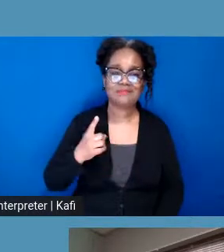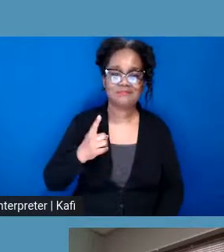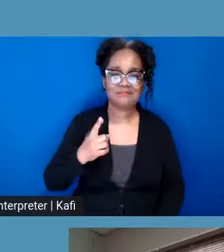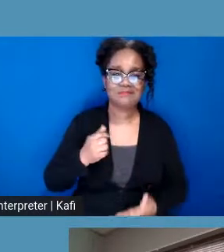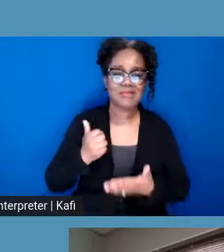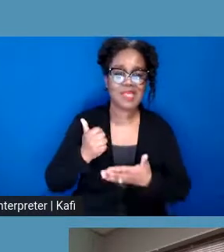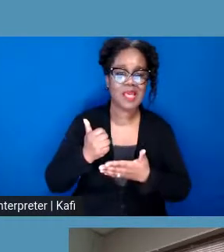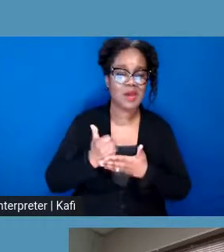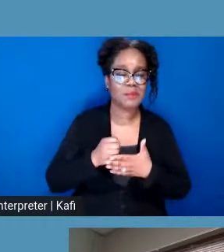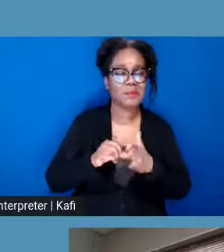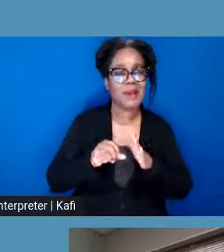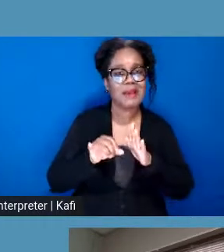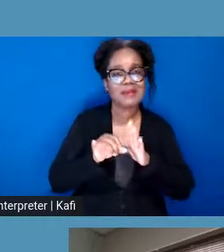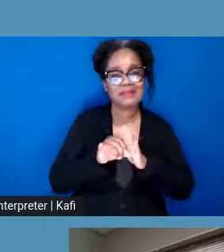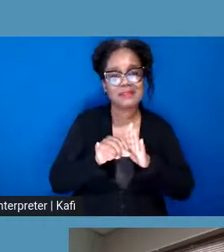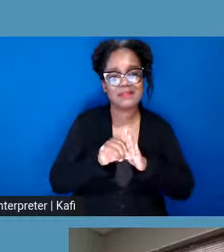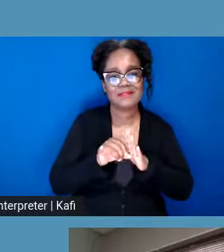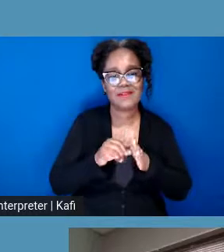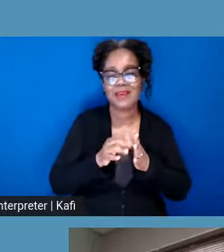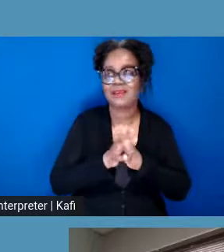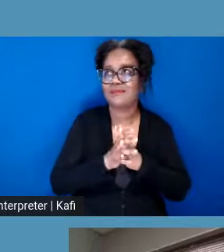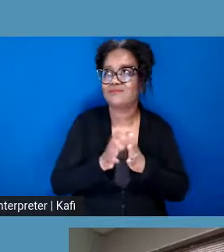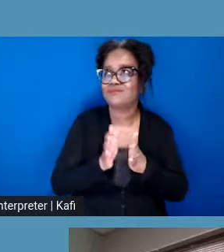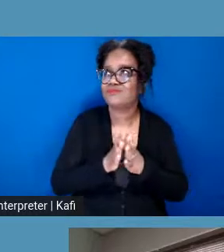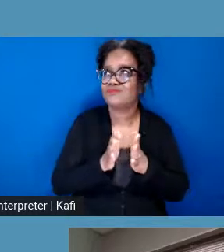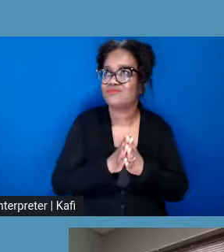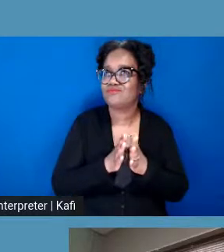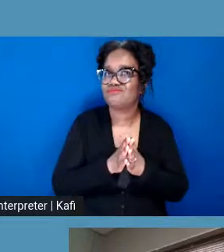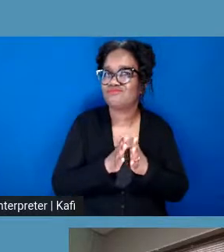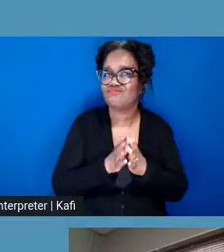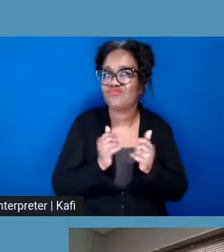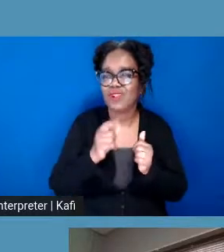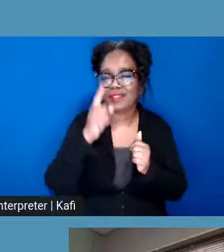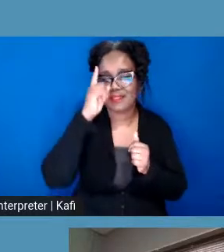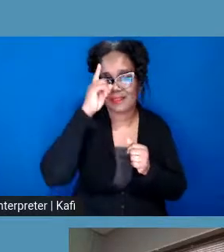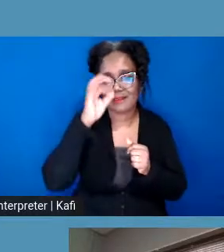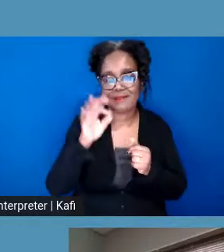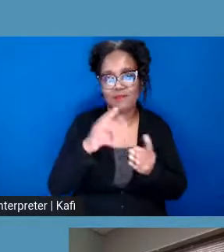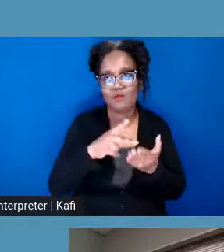Identify, I'm trying to think of projects they've done for digitization.